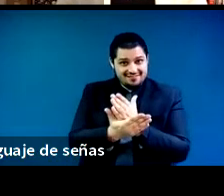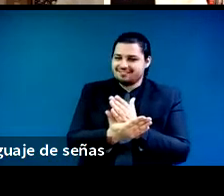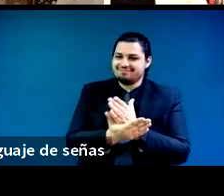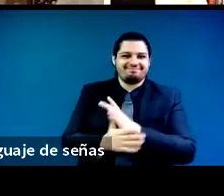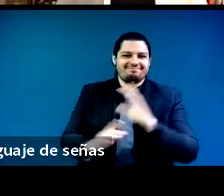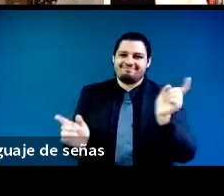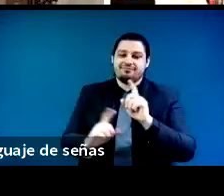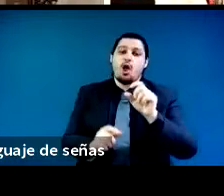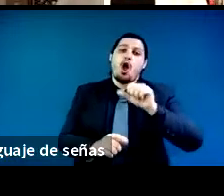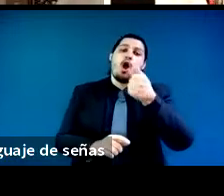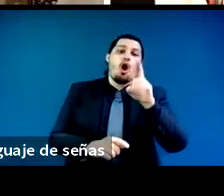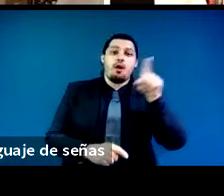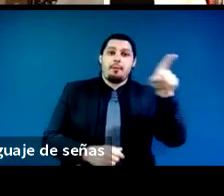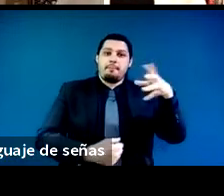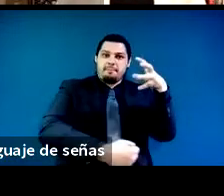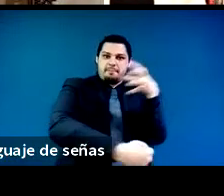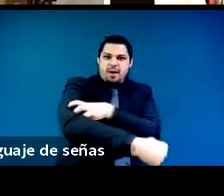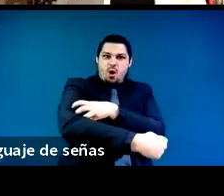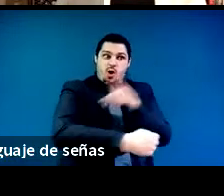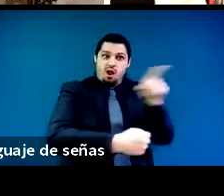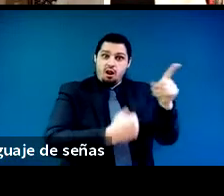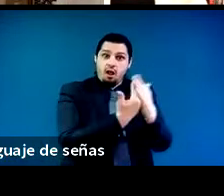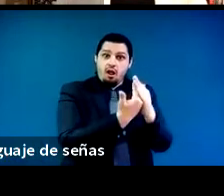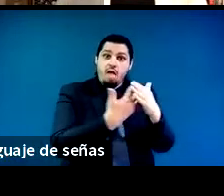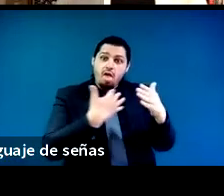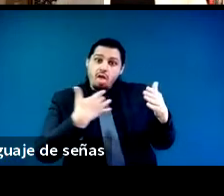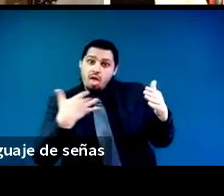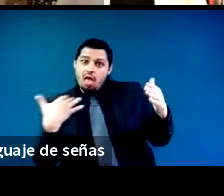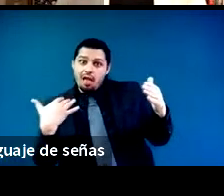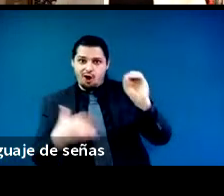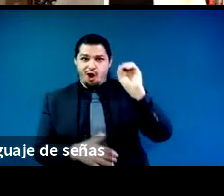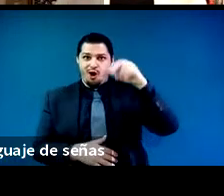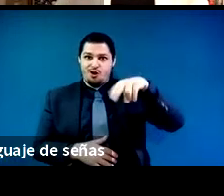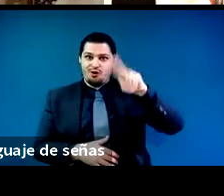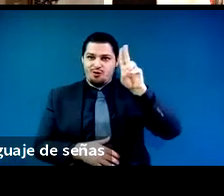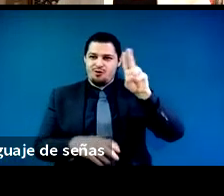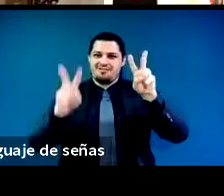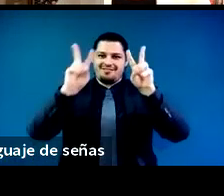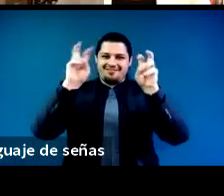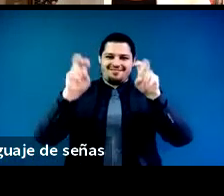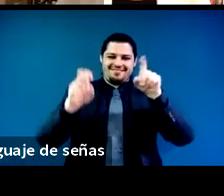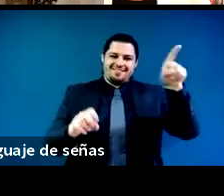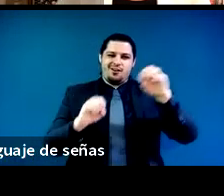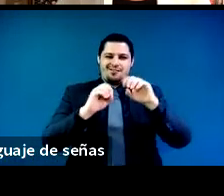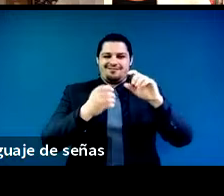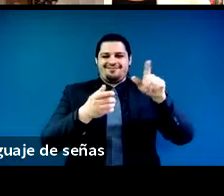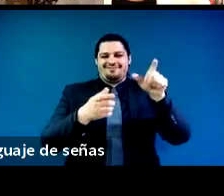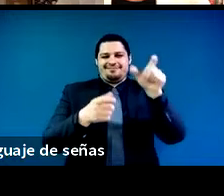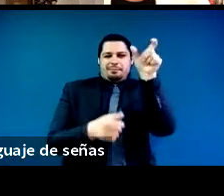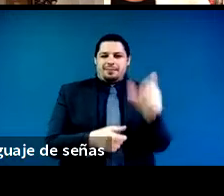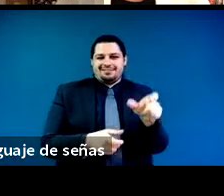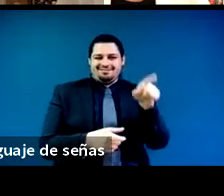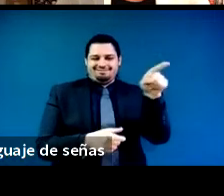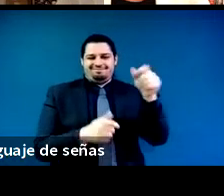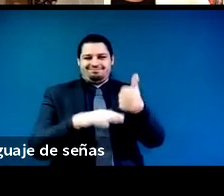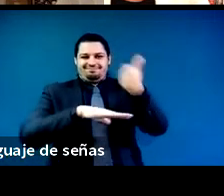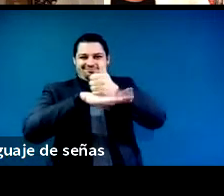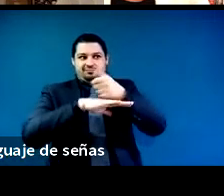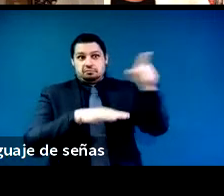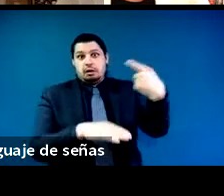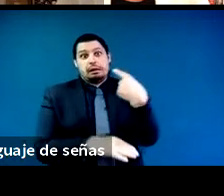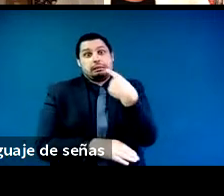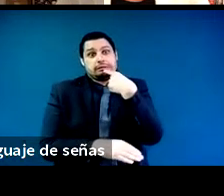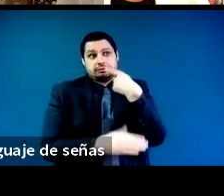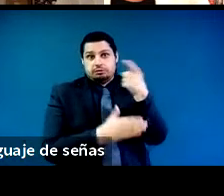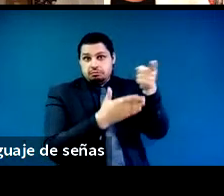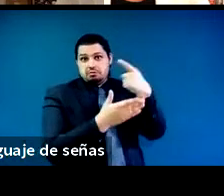brought to center stage the human rights implications of data and AI. And I think that a lot of things need to